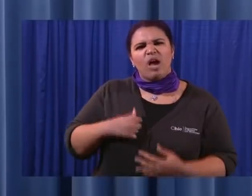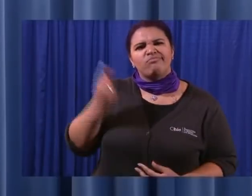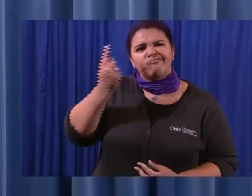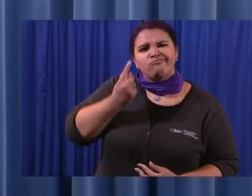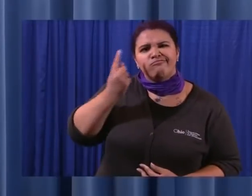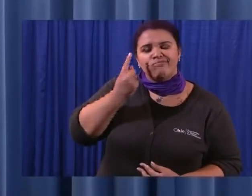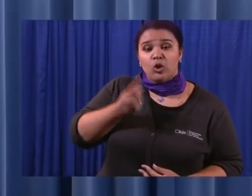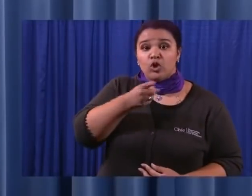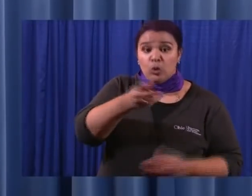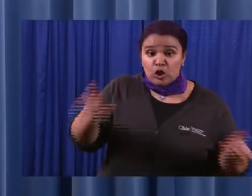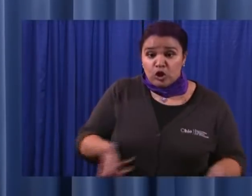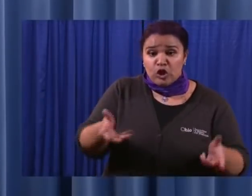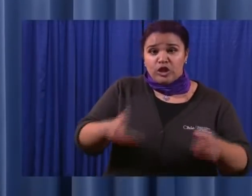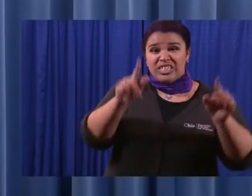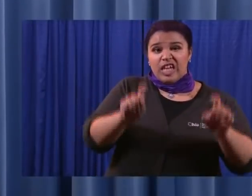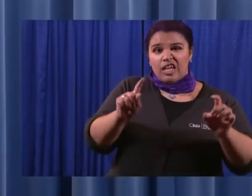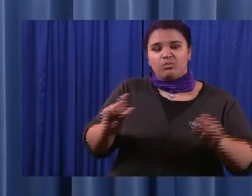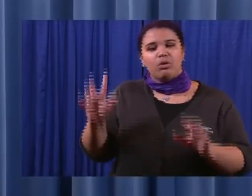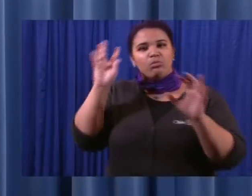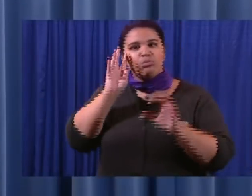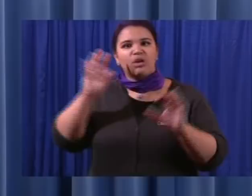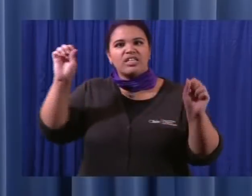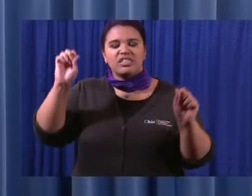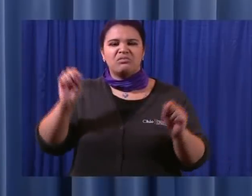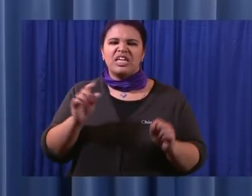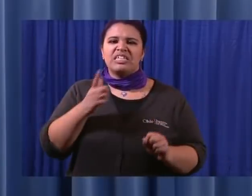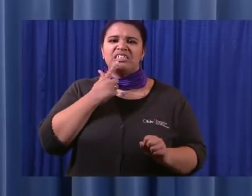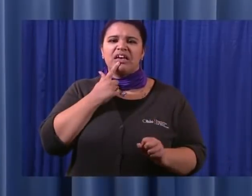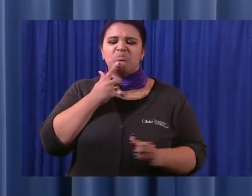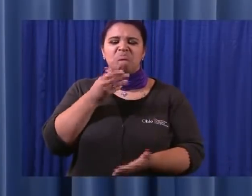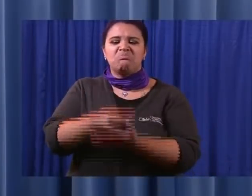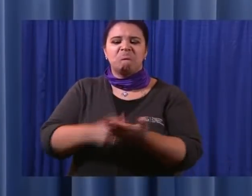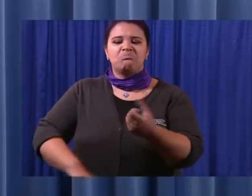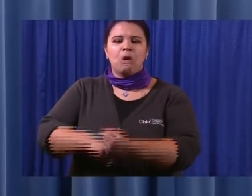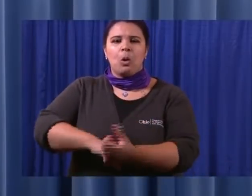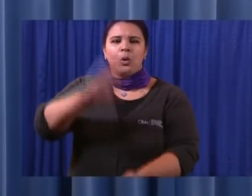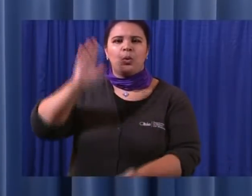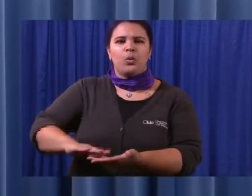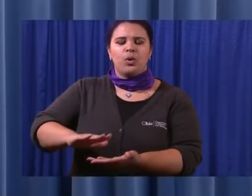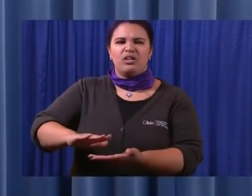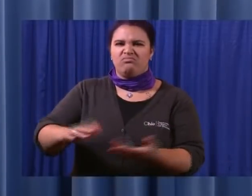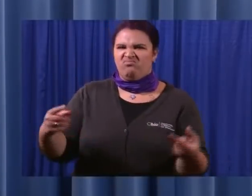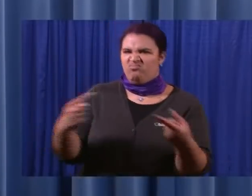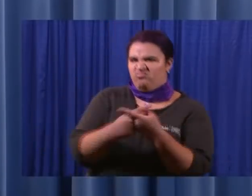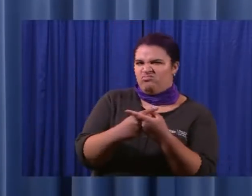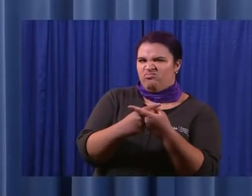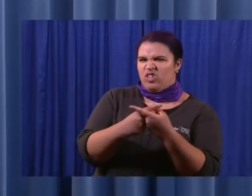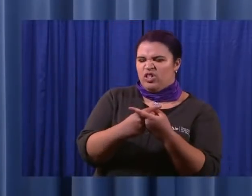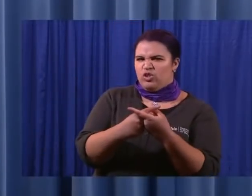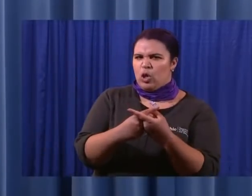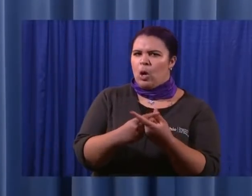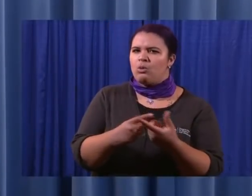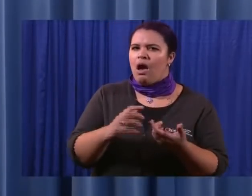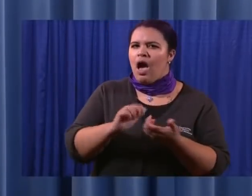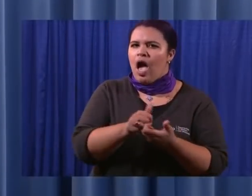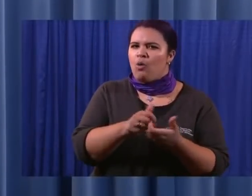get everyone to go get a test and, again, use this as one of our main focal points in fighting the virus?